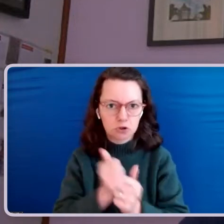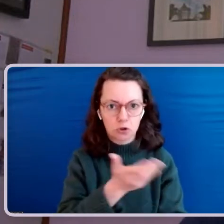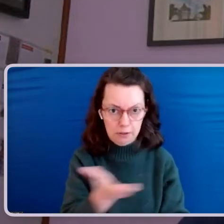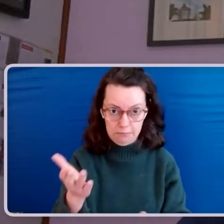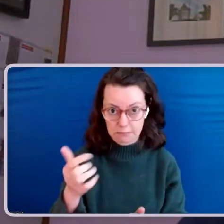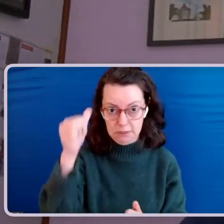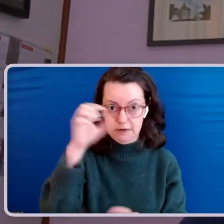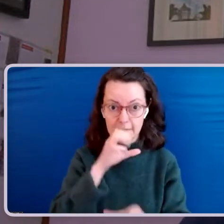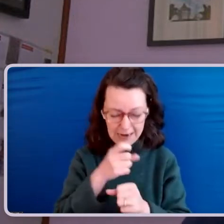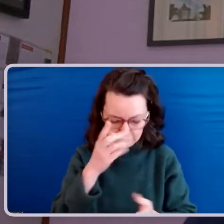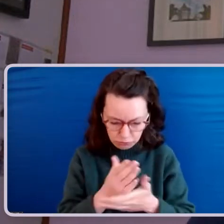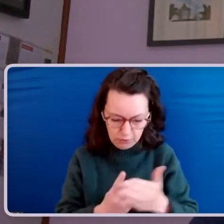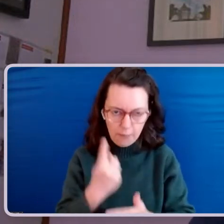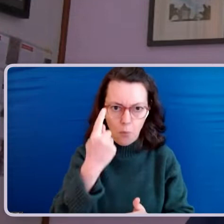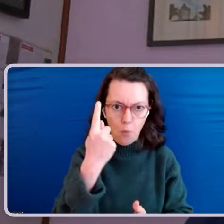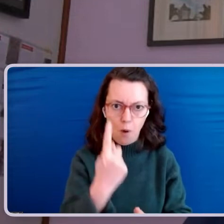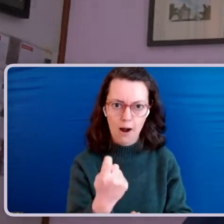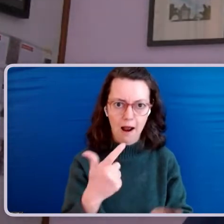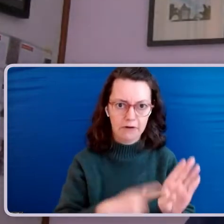a reactionary